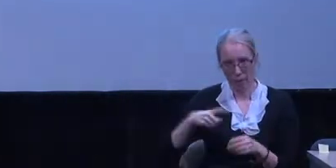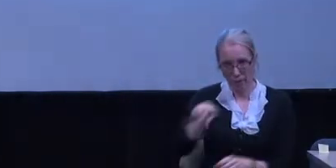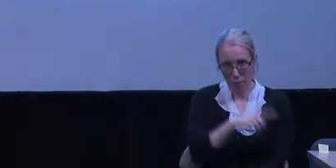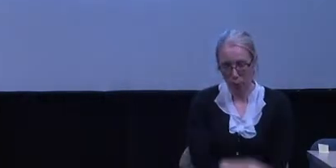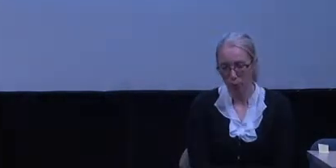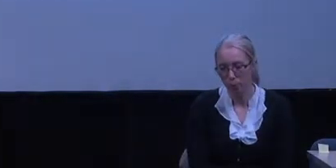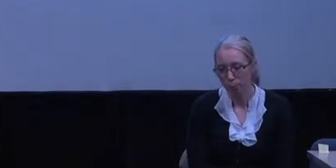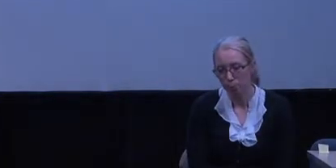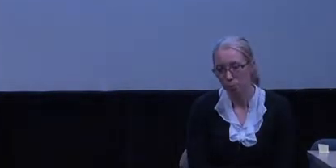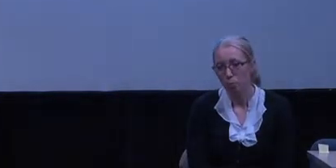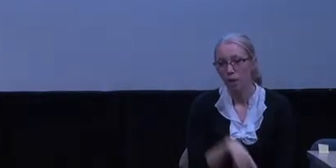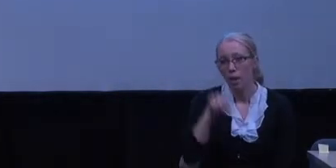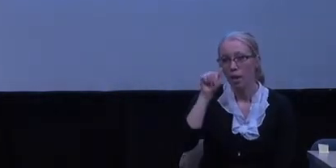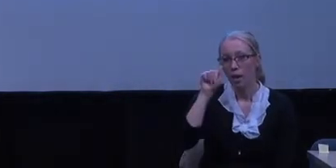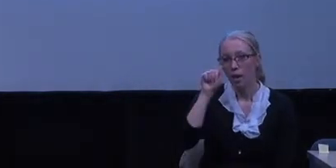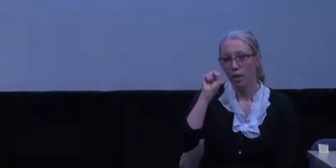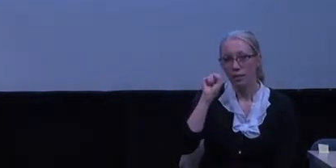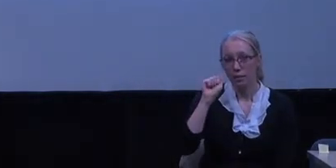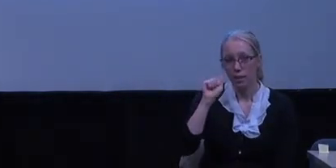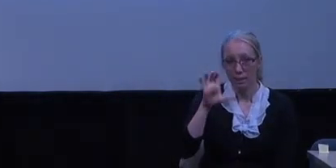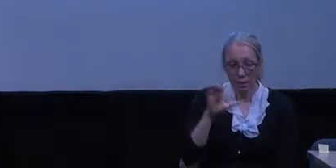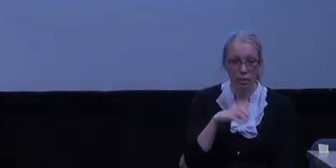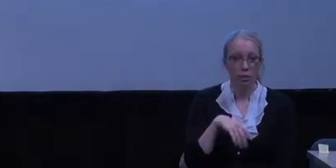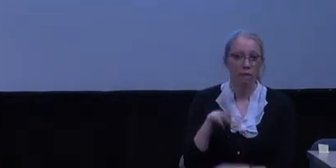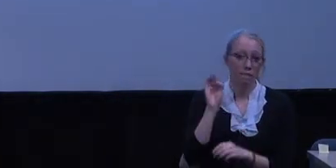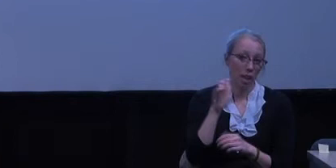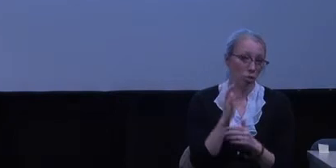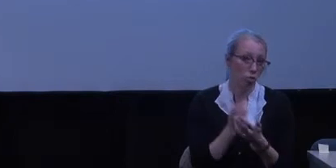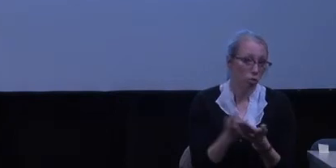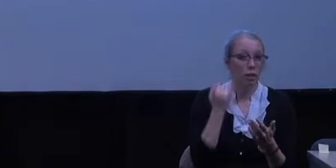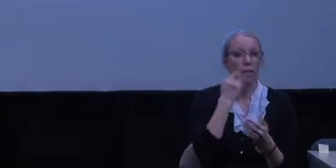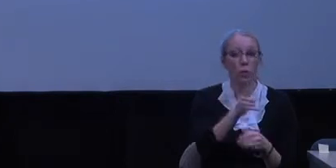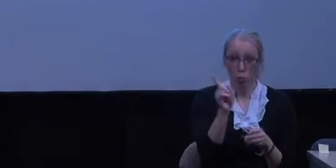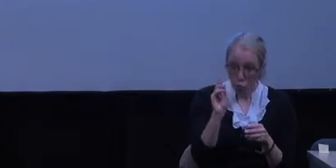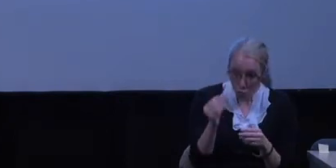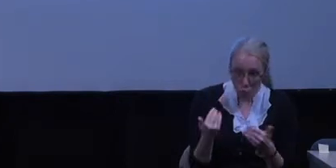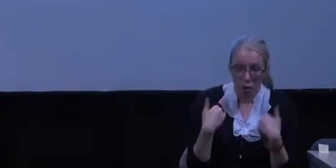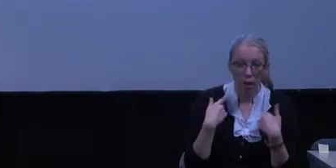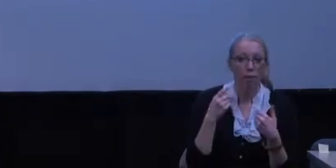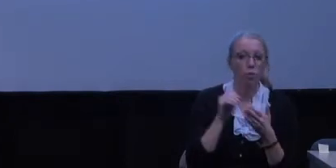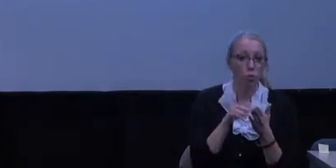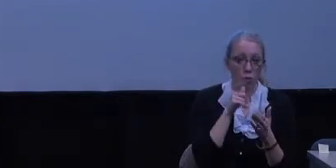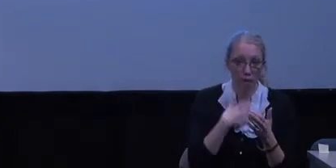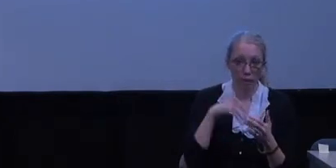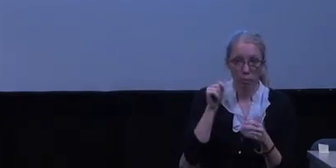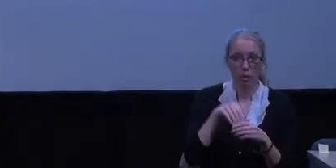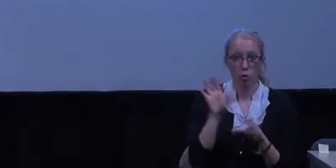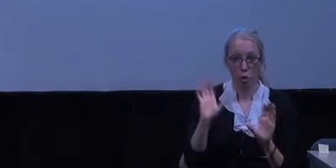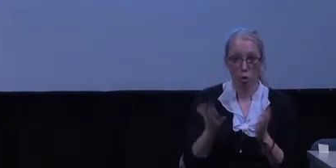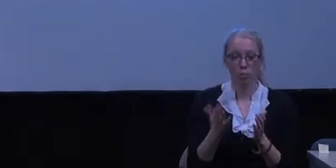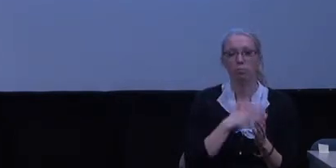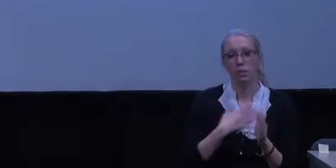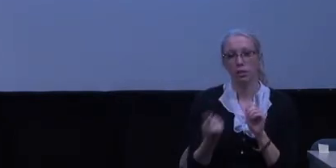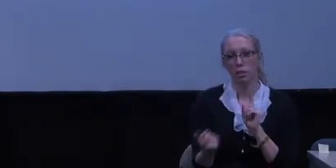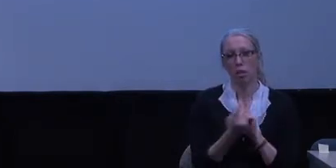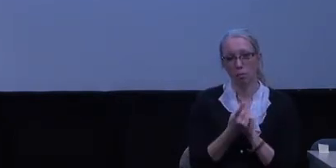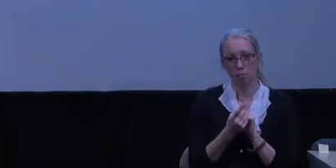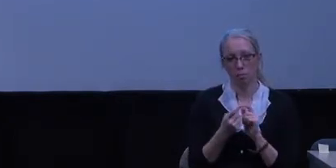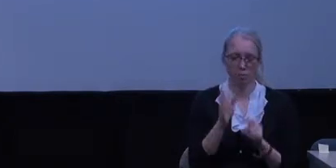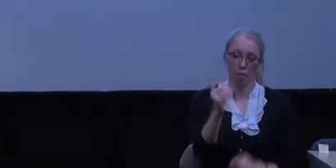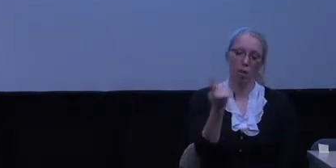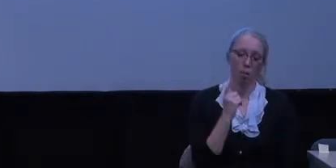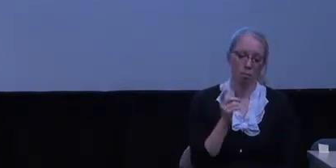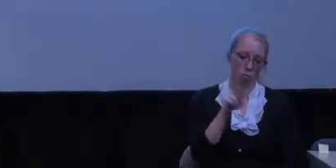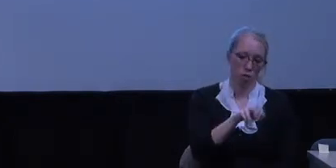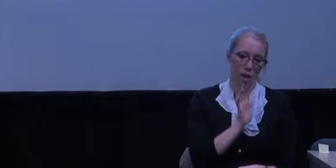The ASAC faculty resources, if you do have a student with a disability in your course, please come to our page. We have a